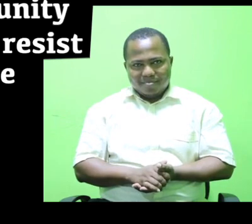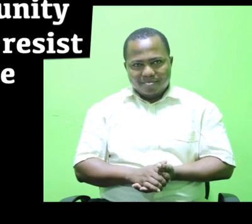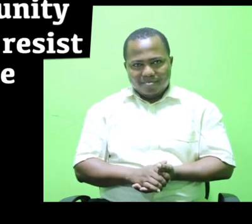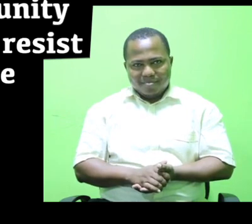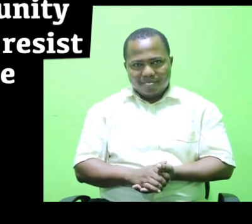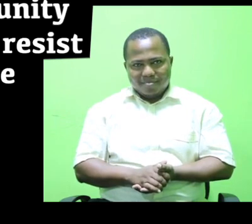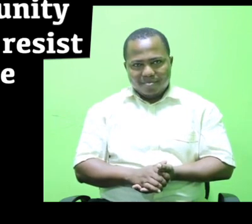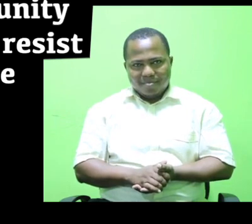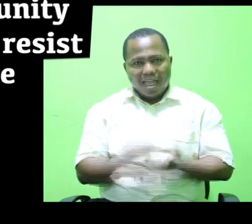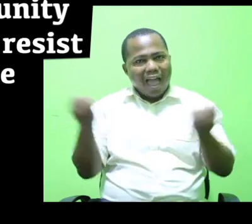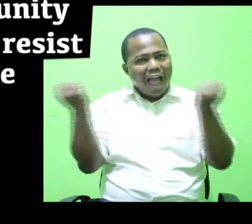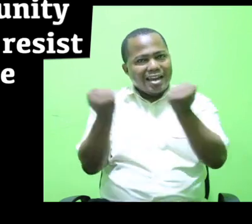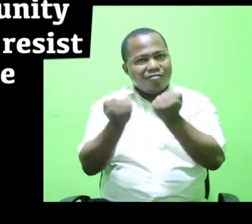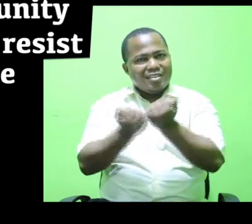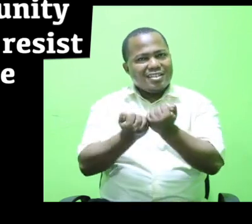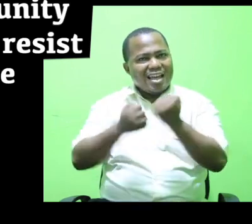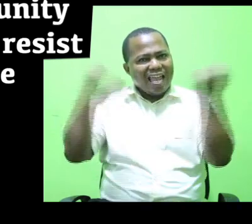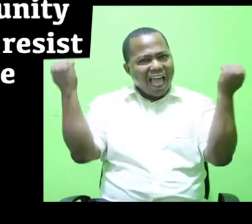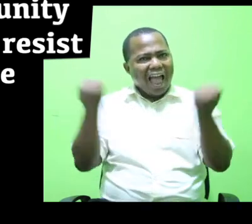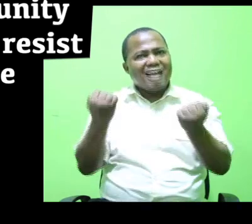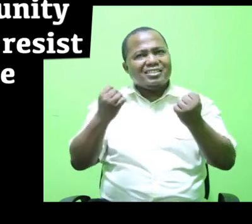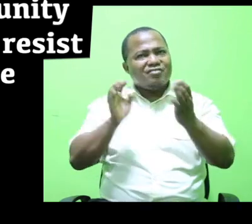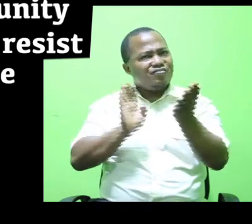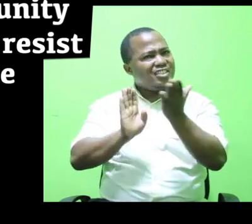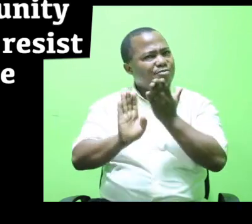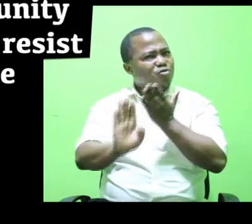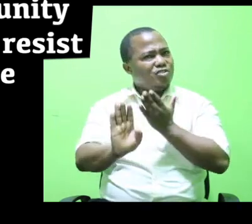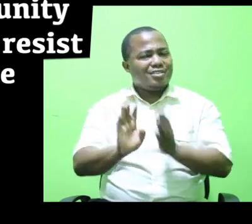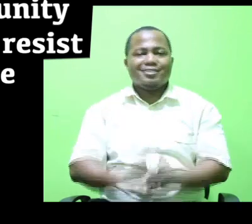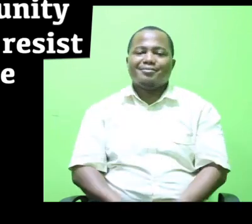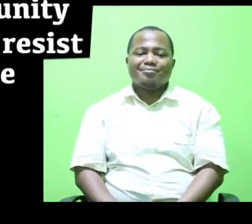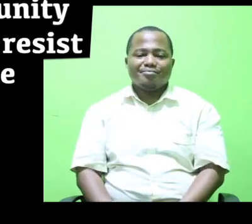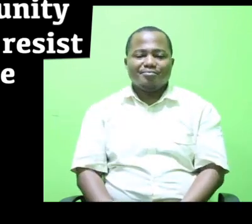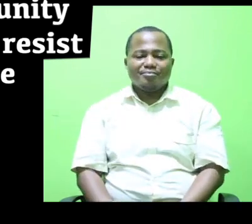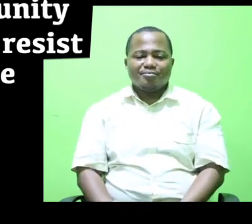Artificial active immunity.